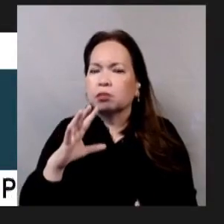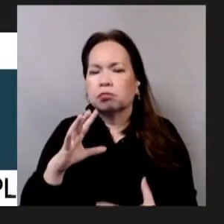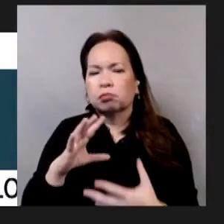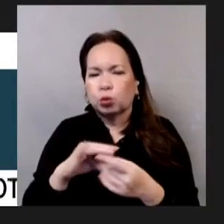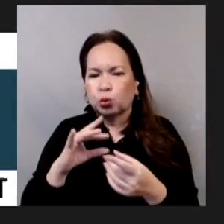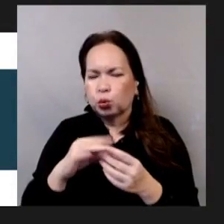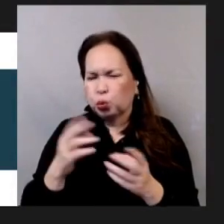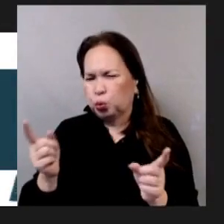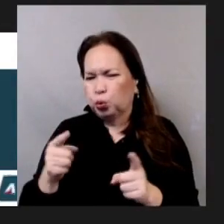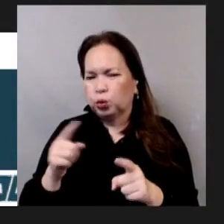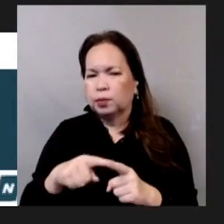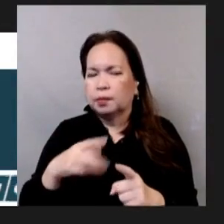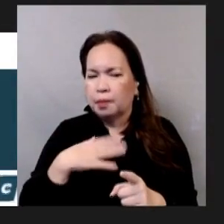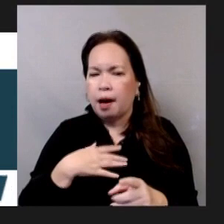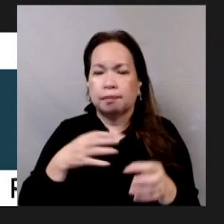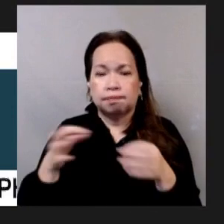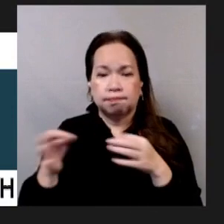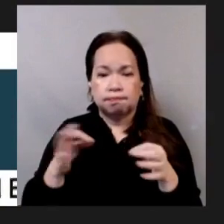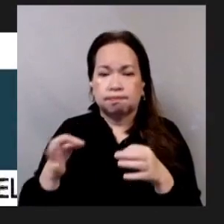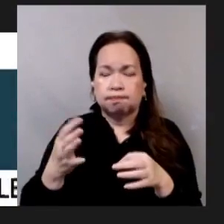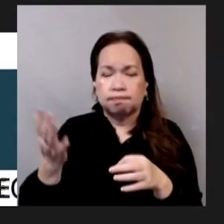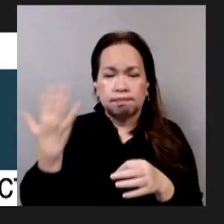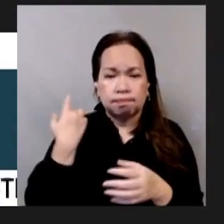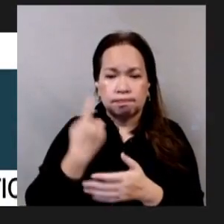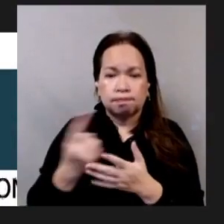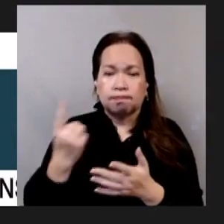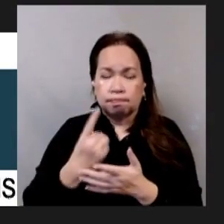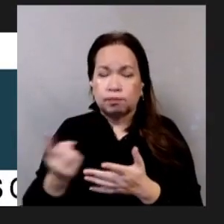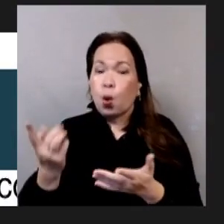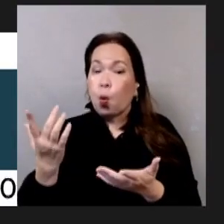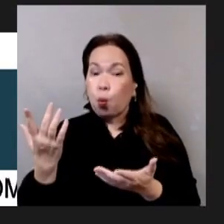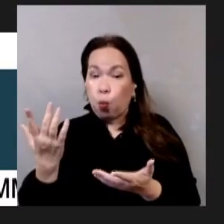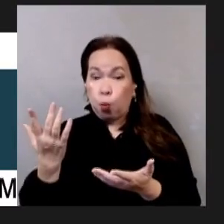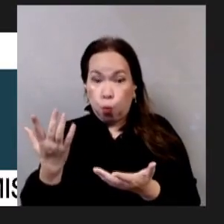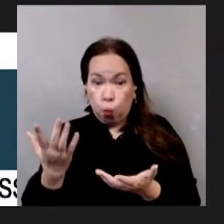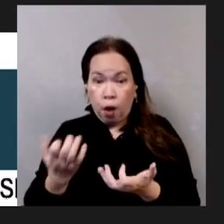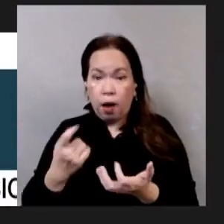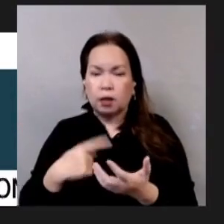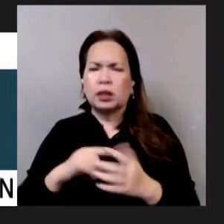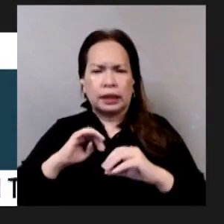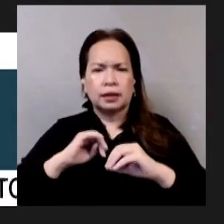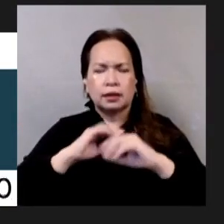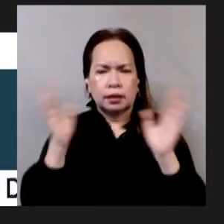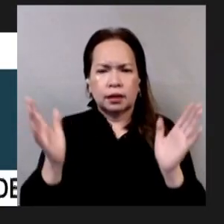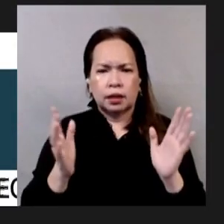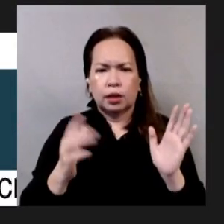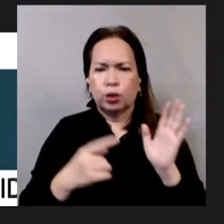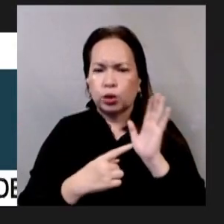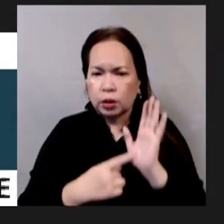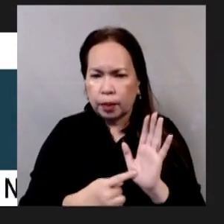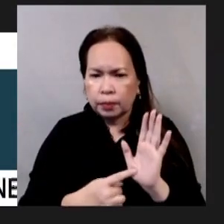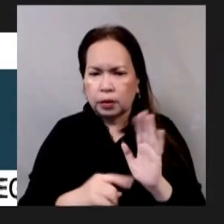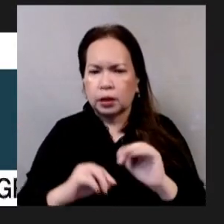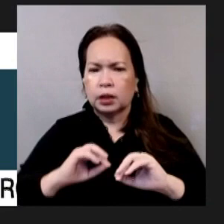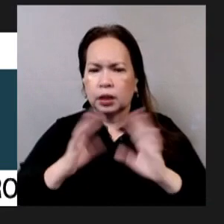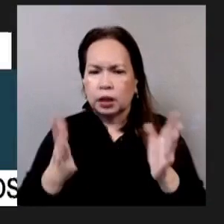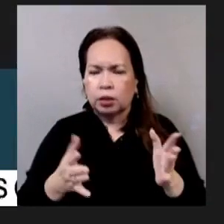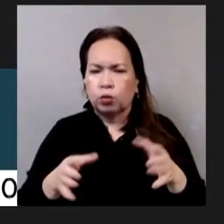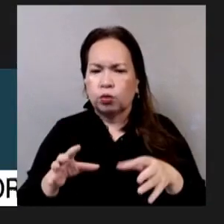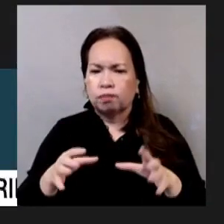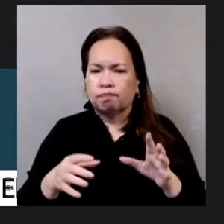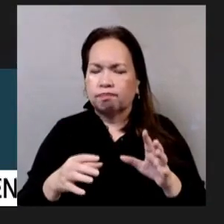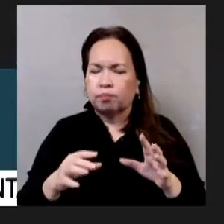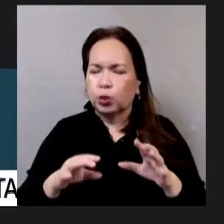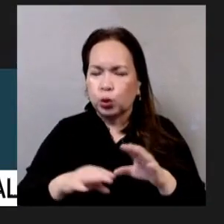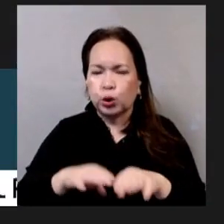nasabi namin sa nakaraang weeks na ang gusto namin ay yung konkretong hakbang at aksyon na dahil napakatagal na